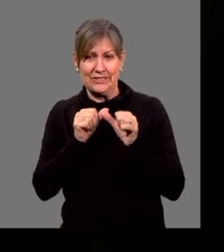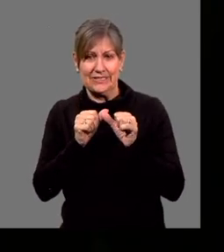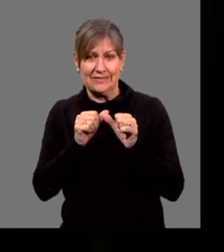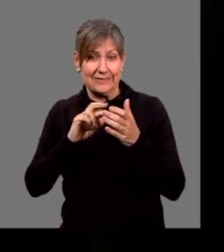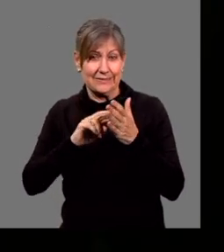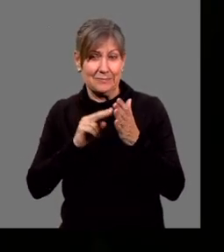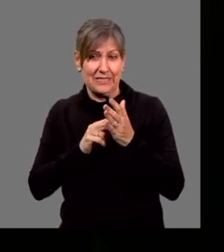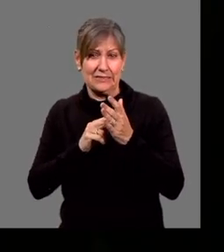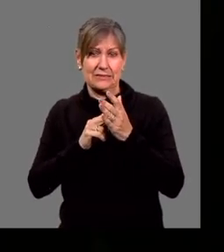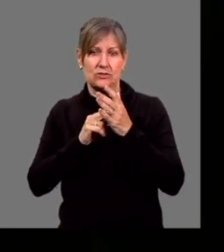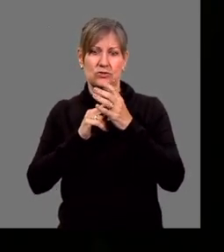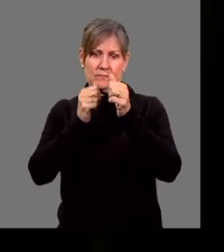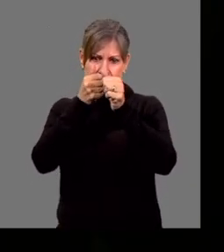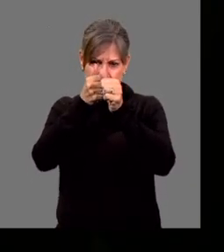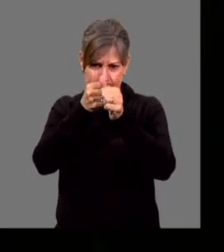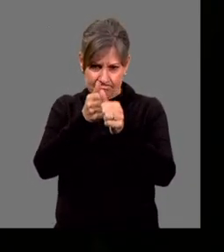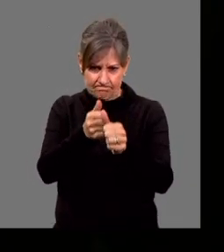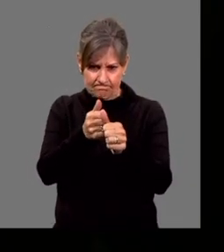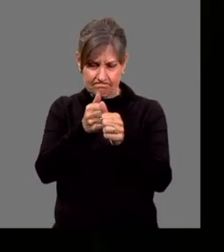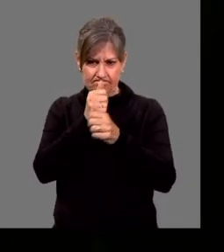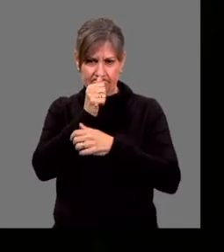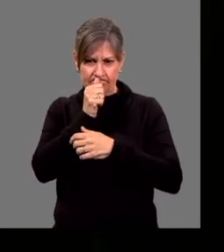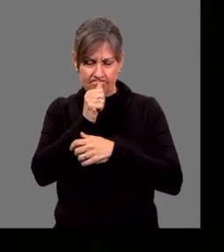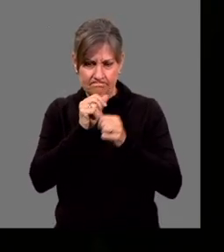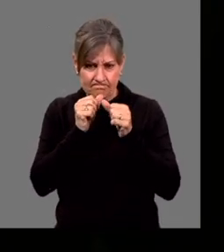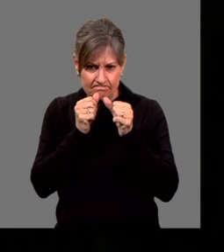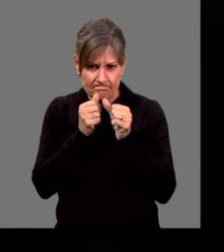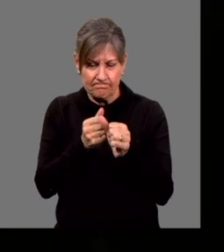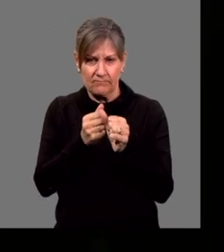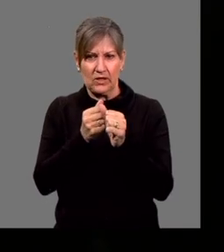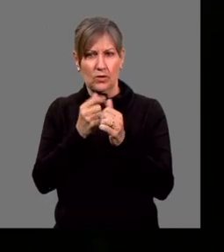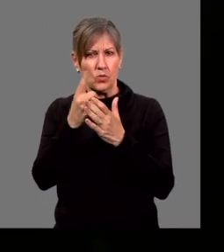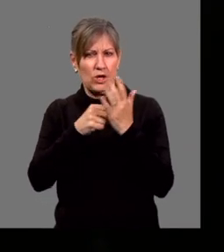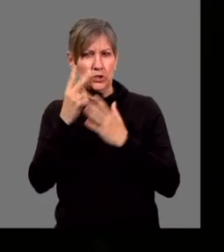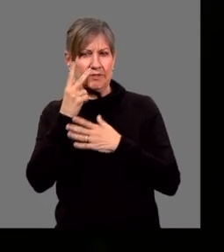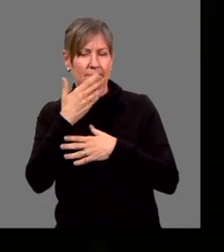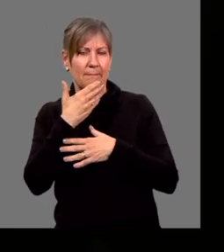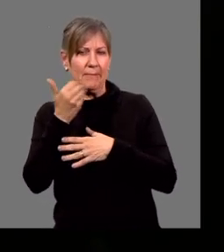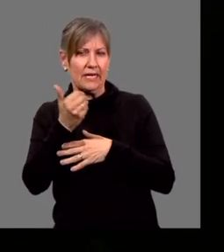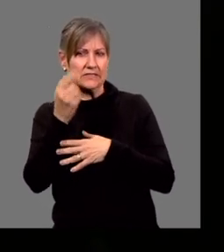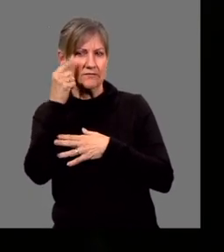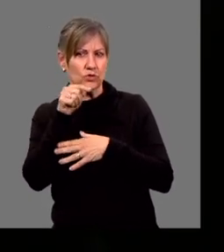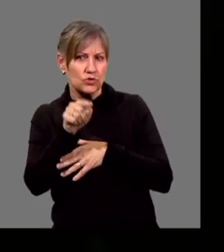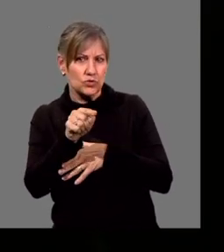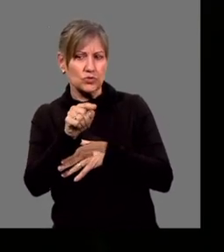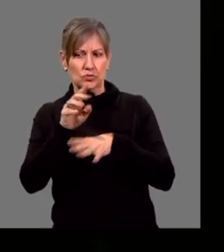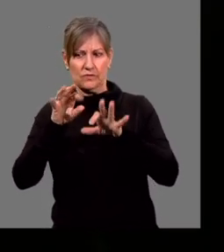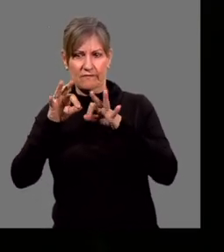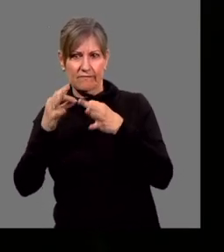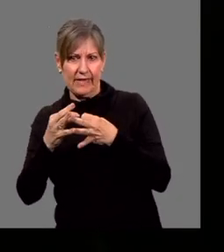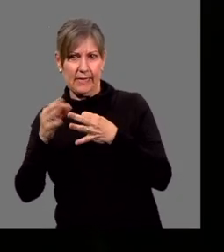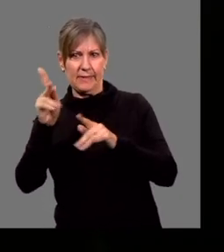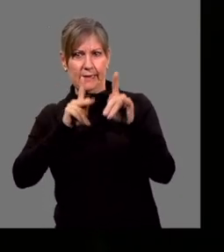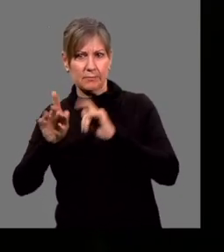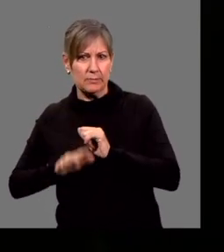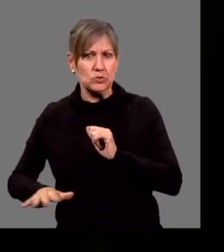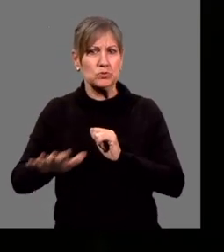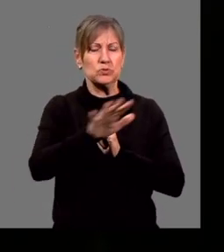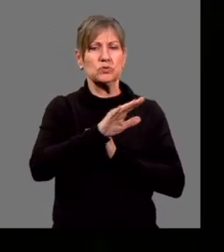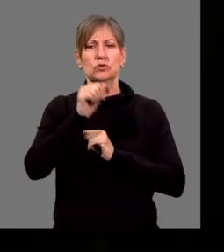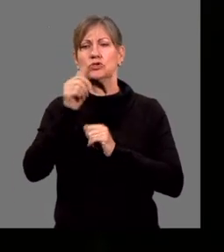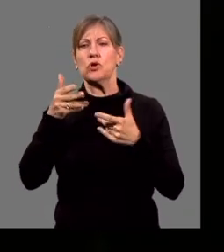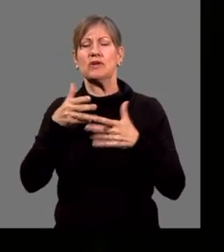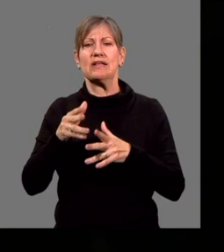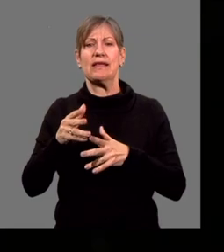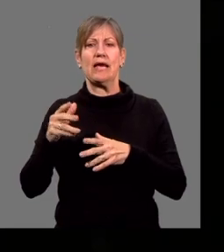the ability to stick to something. Be persistent in what you see is best for you and your family and those around you.